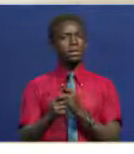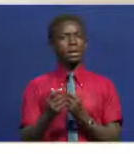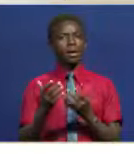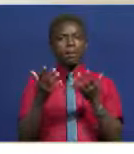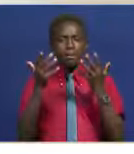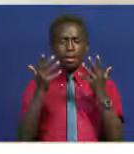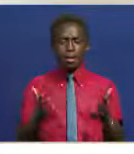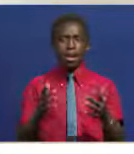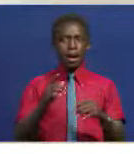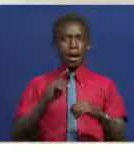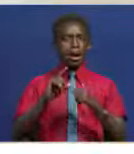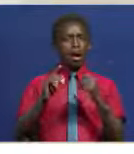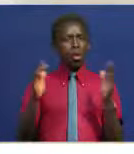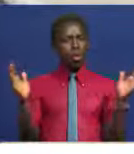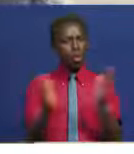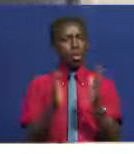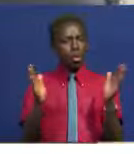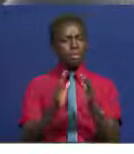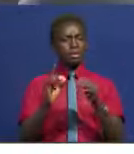were the